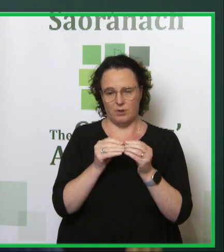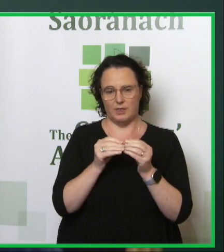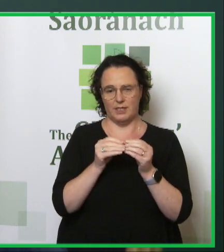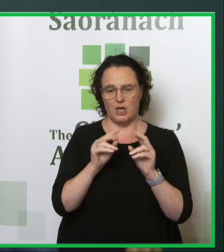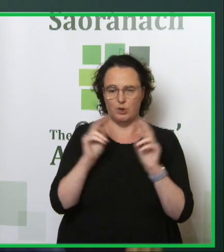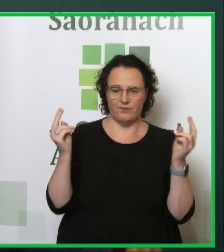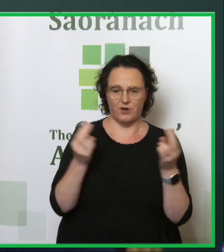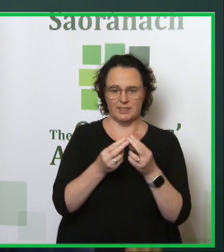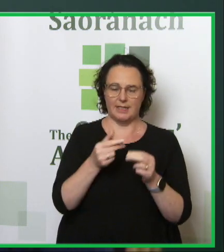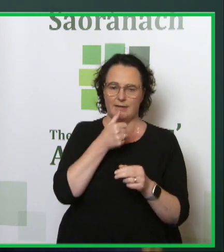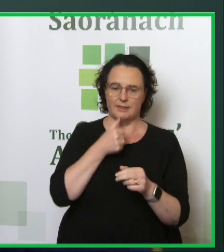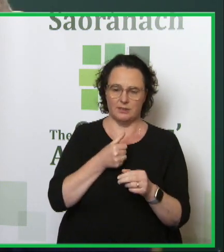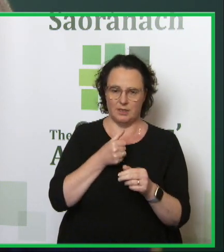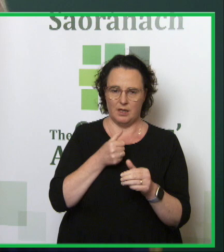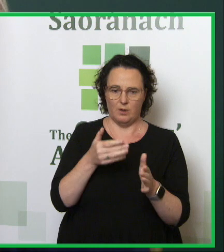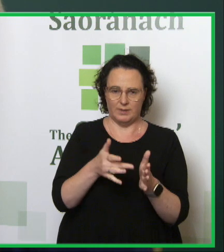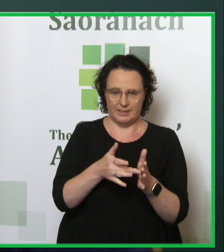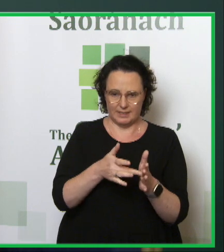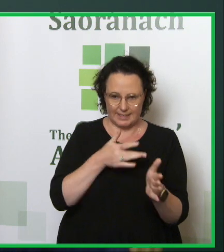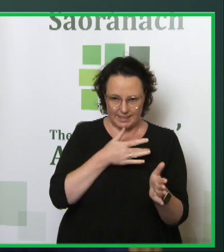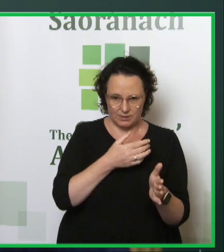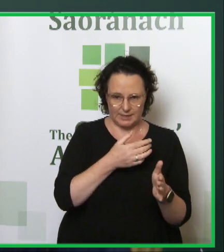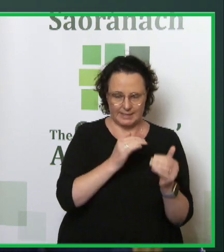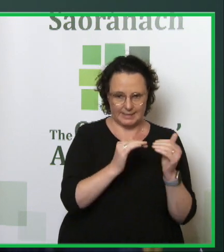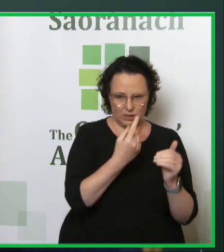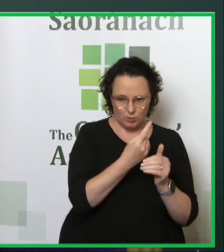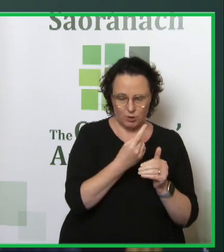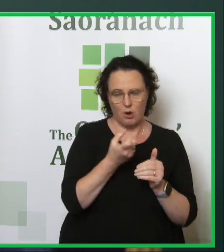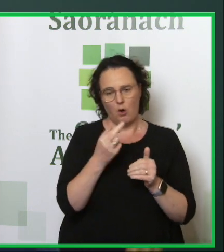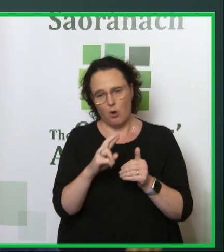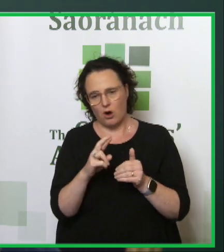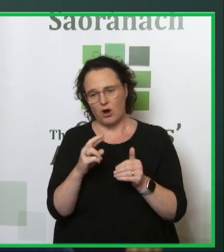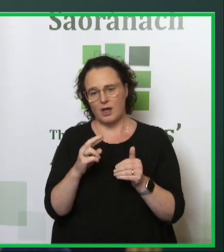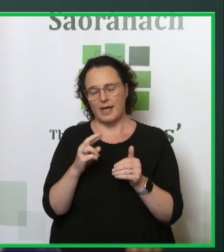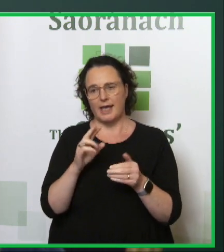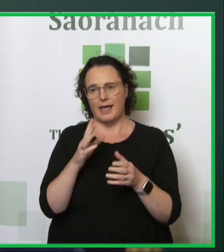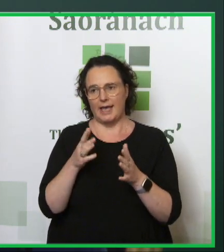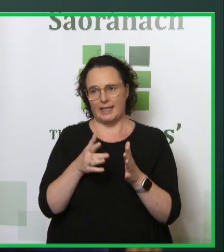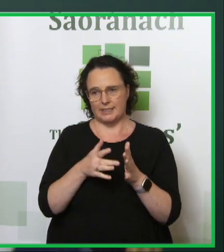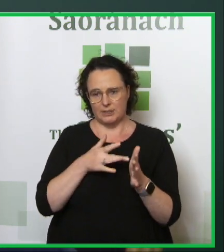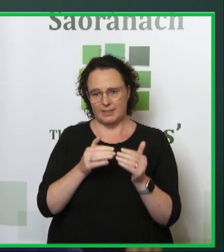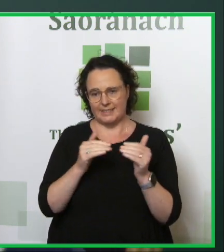past the post measure was excluded either at stage 1 or stage 2, and they all get reintroduced in stage 3 as a potential hybrid